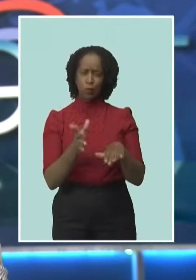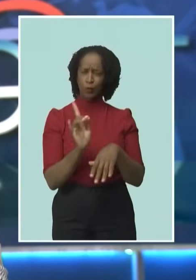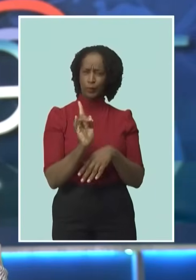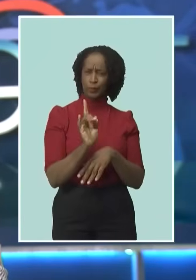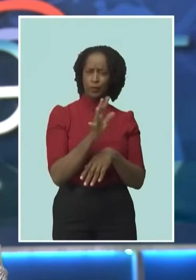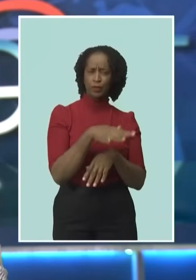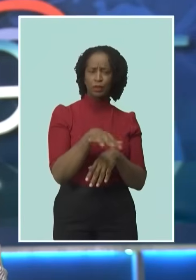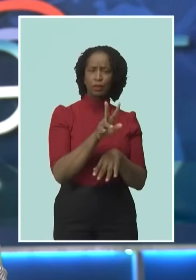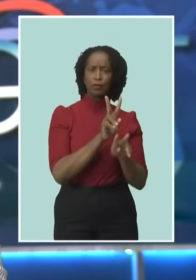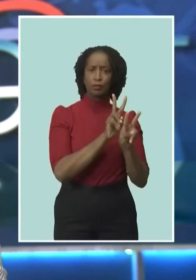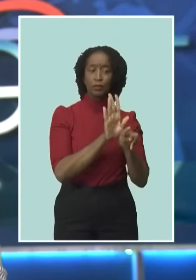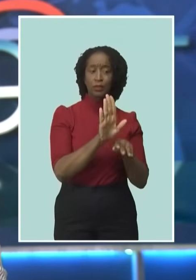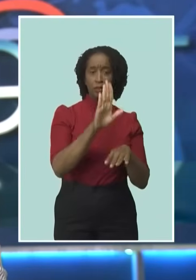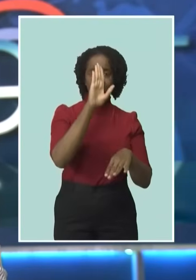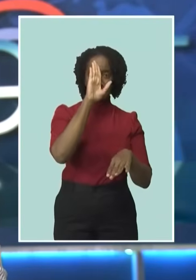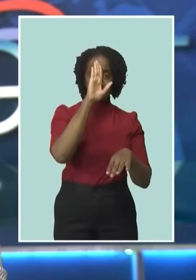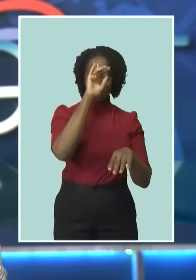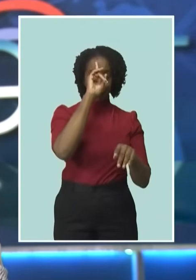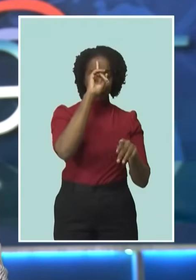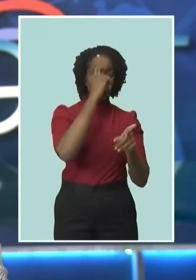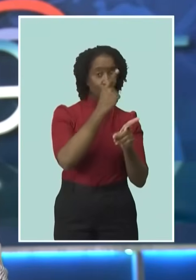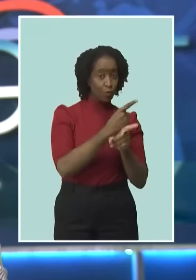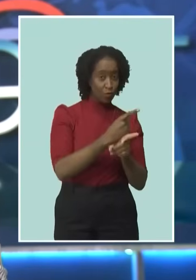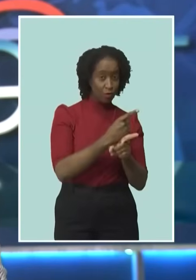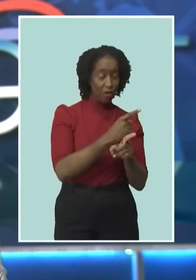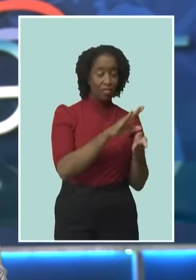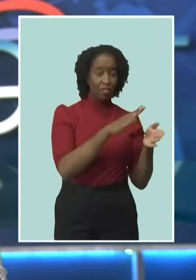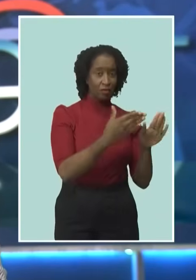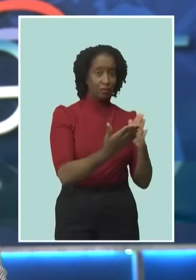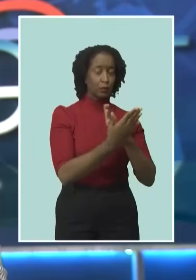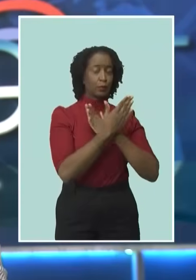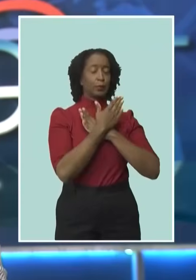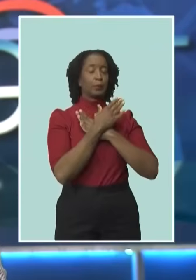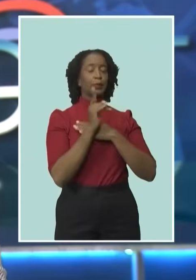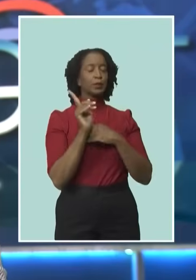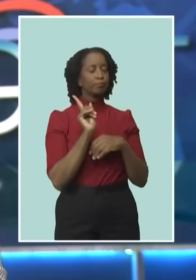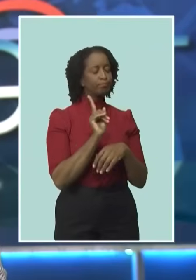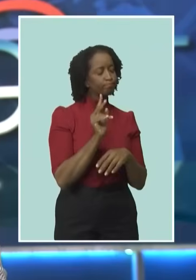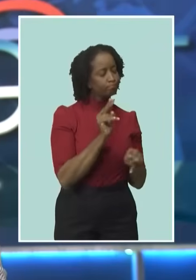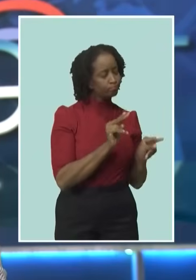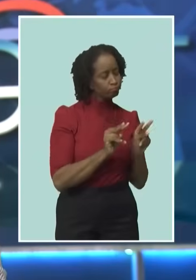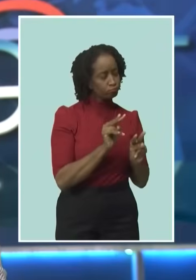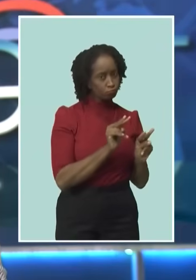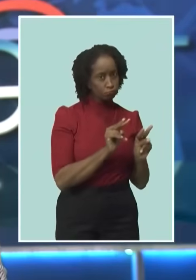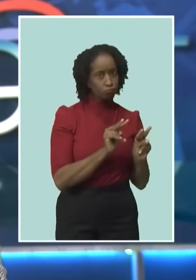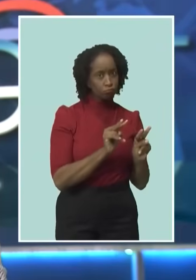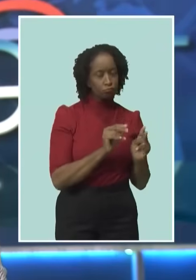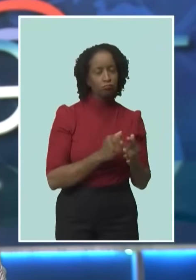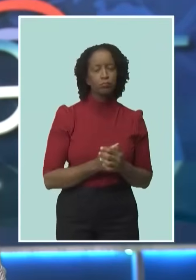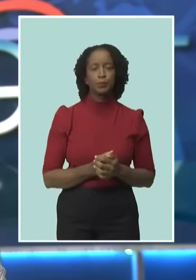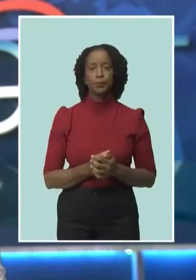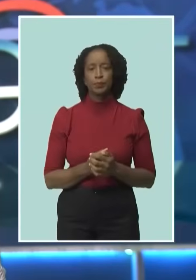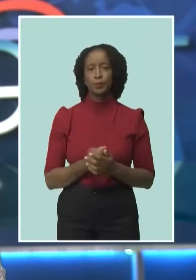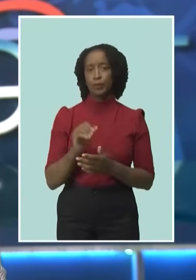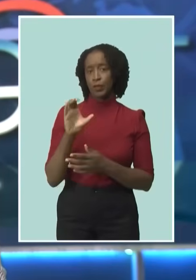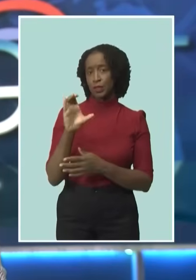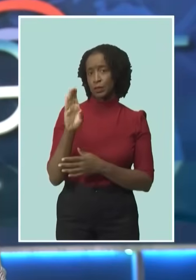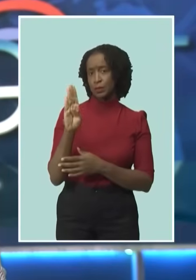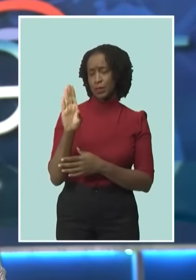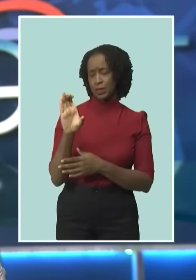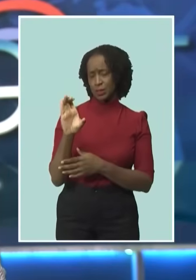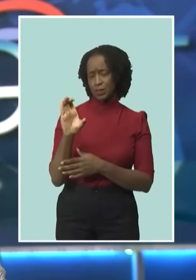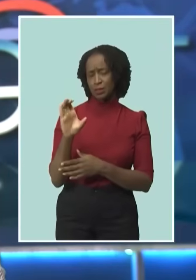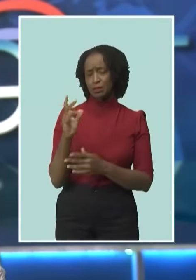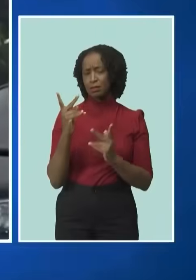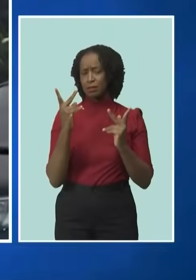where he was viewing the body of his brother. Our cameraman, Chris Wood, and our Anesta Henry visited the grieving